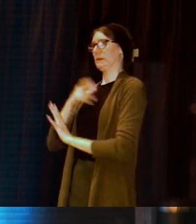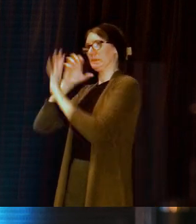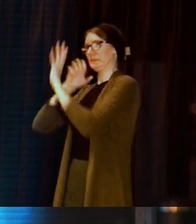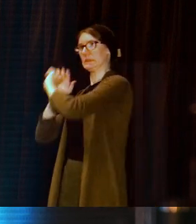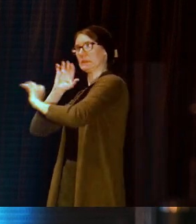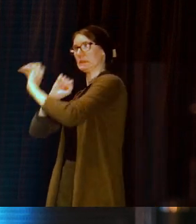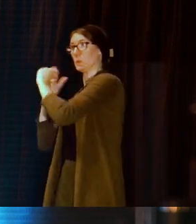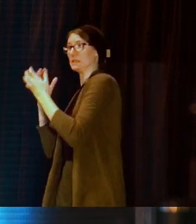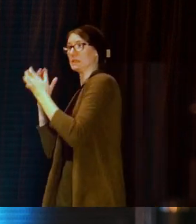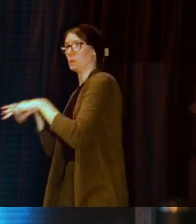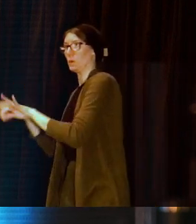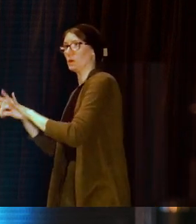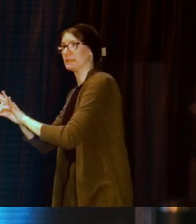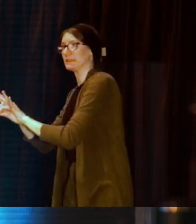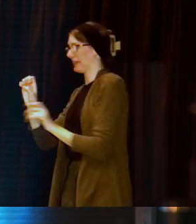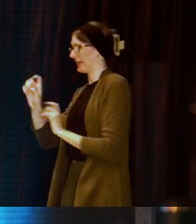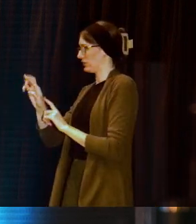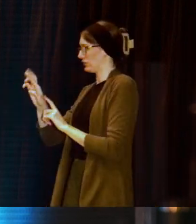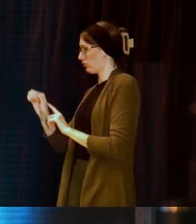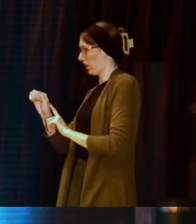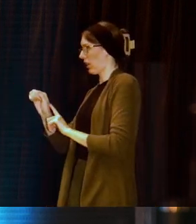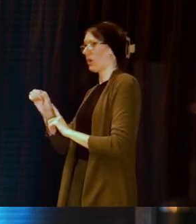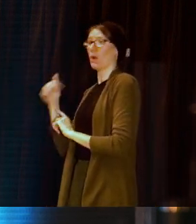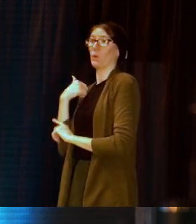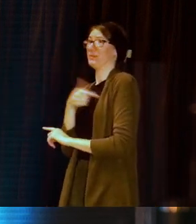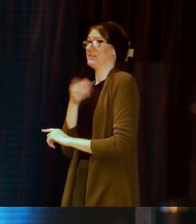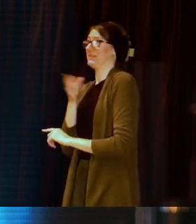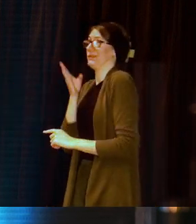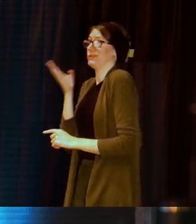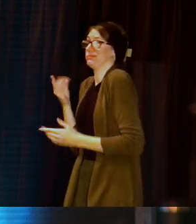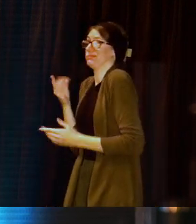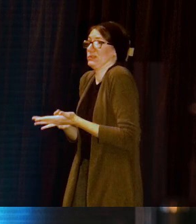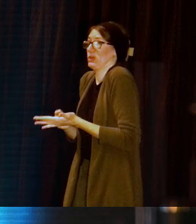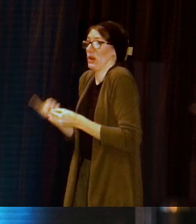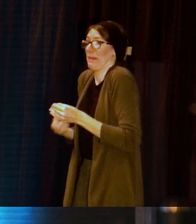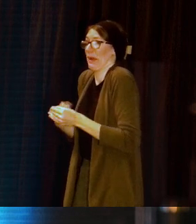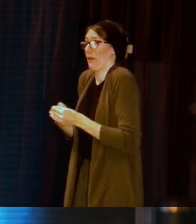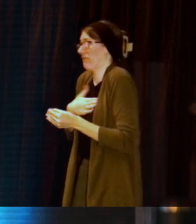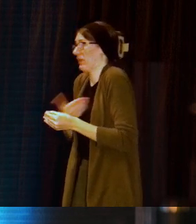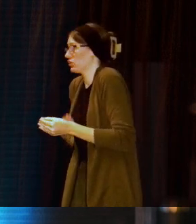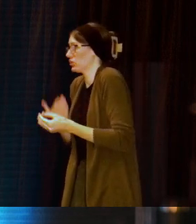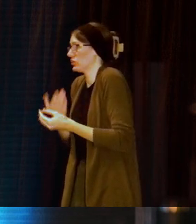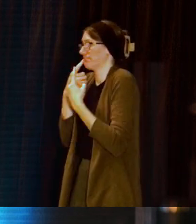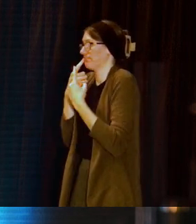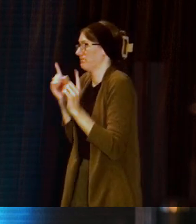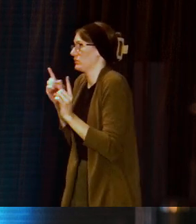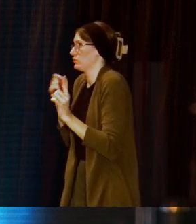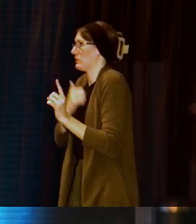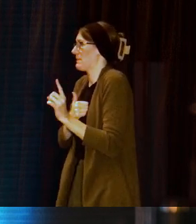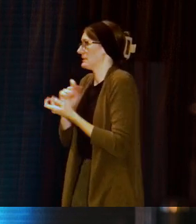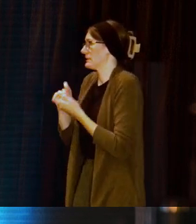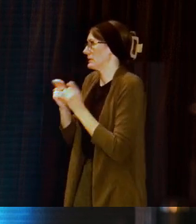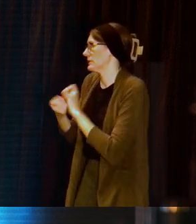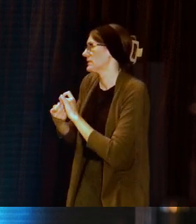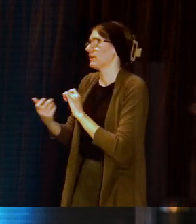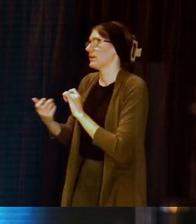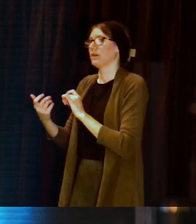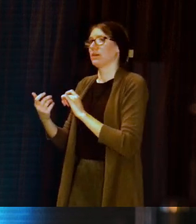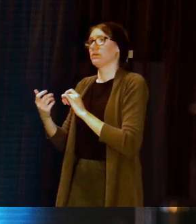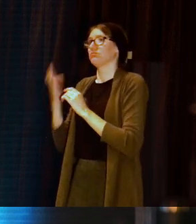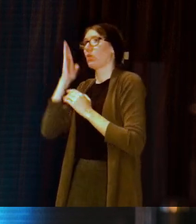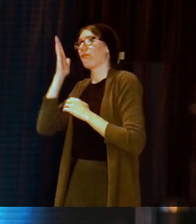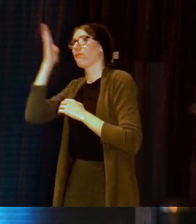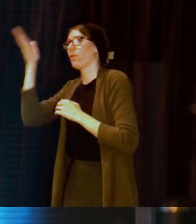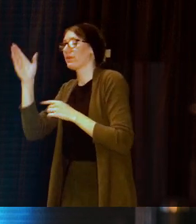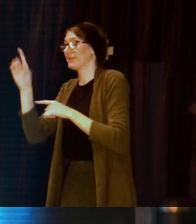For example, when we were looking at Ezra, we never would talk about confession and repentance. As we look ahead, we wouldn't talk about discipleship because we're dealing with the